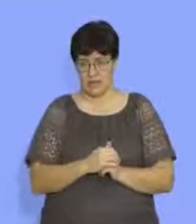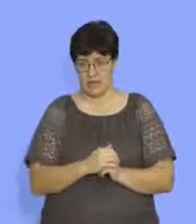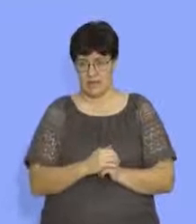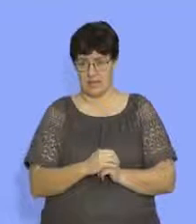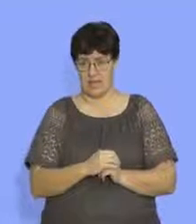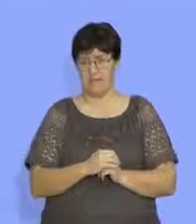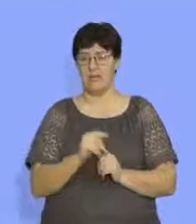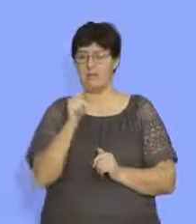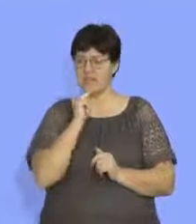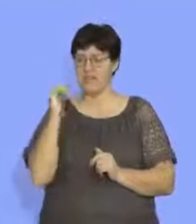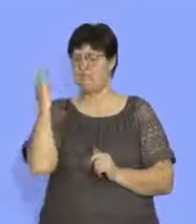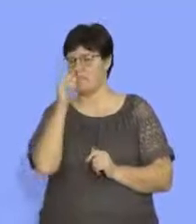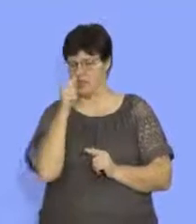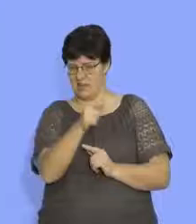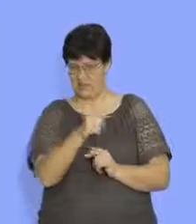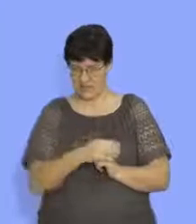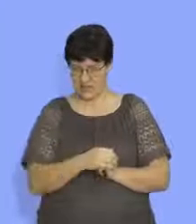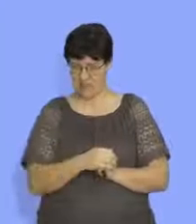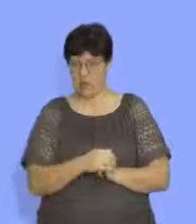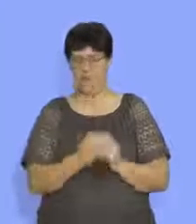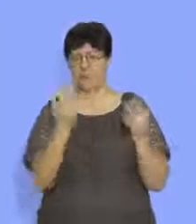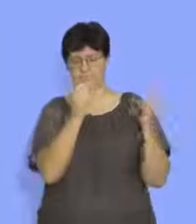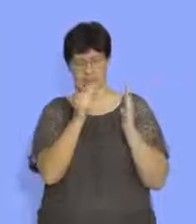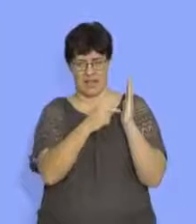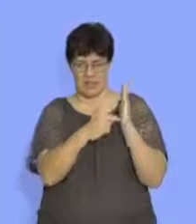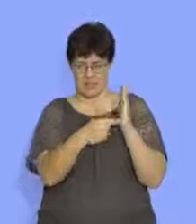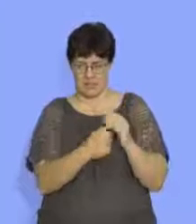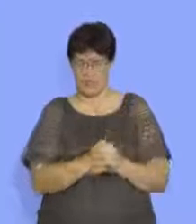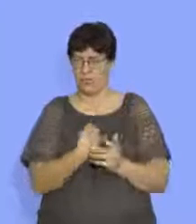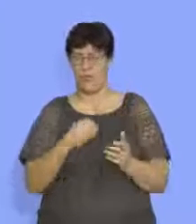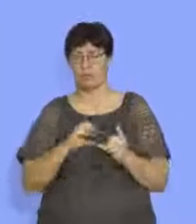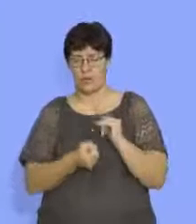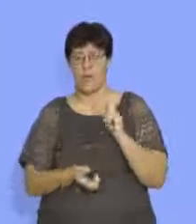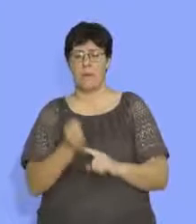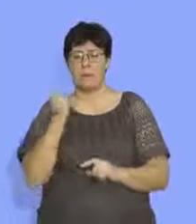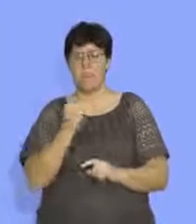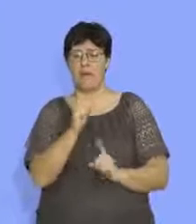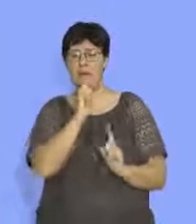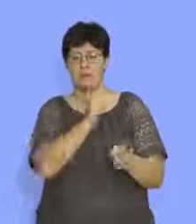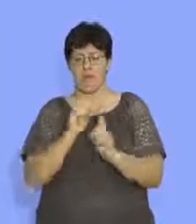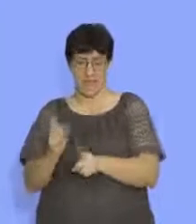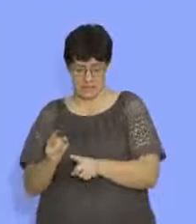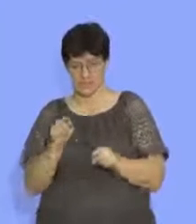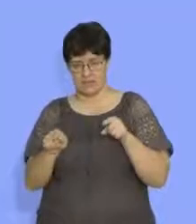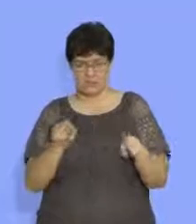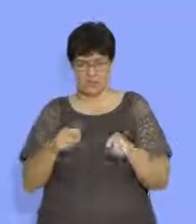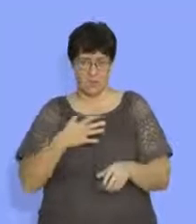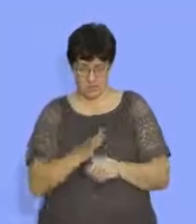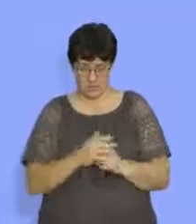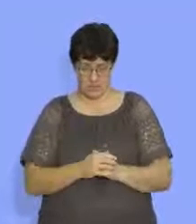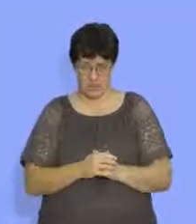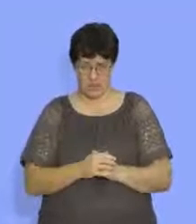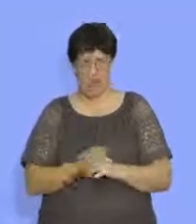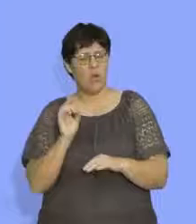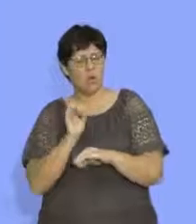So this is just the formula I've just used on the calculator to try and find the two answers that I need to find. So you can